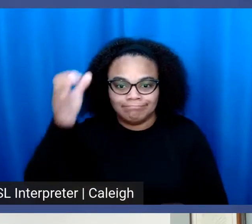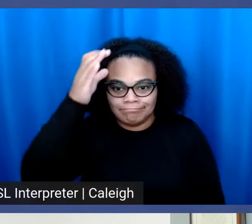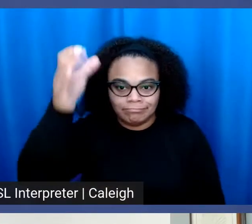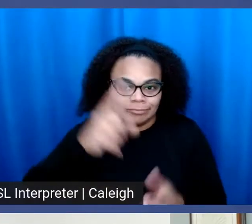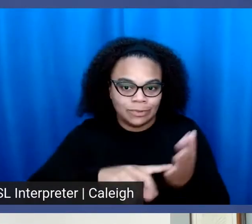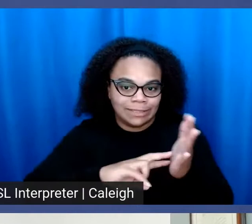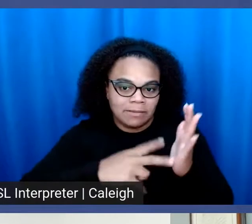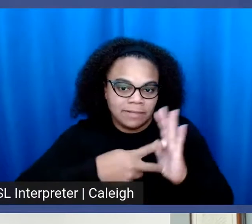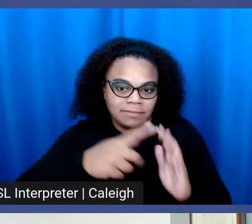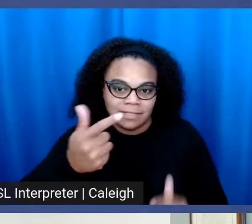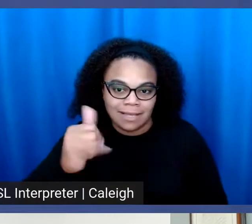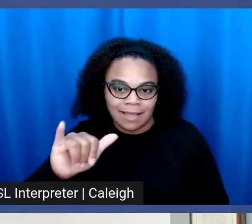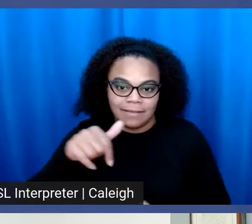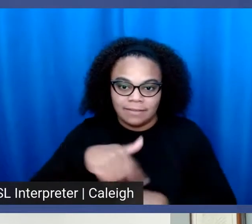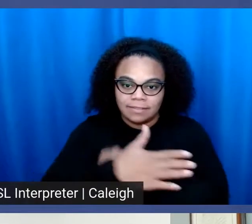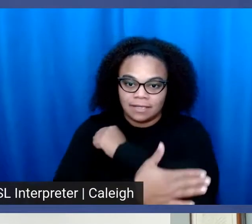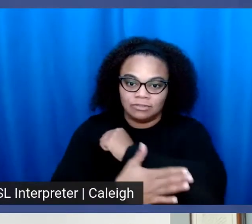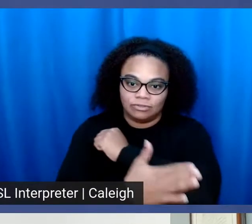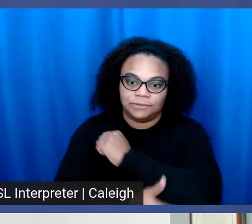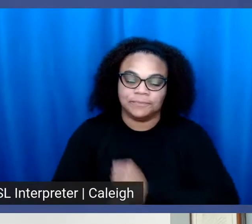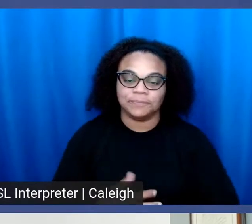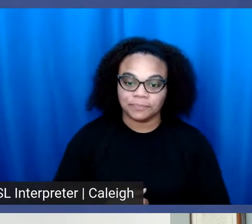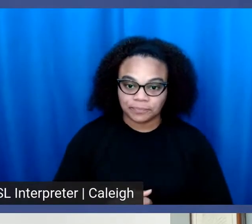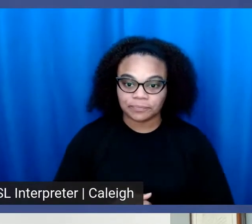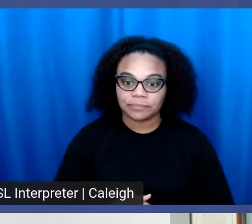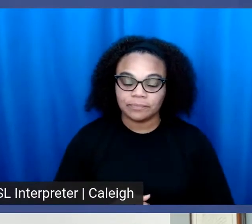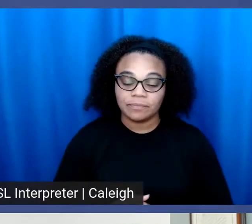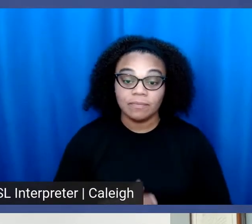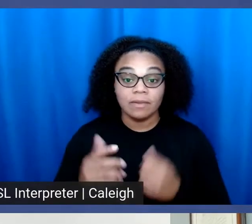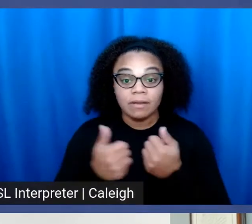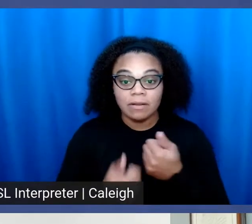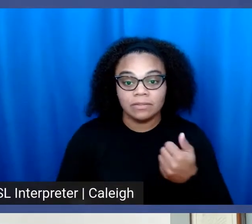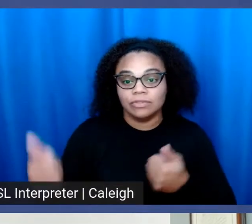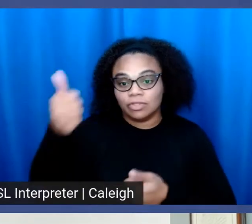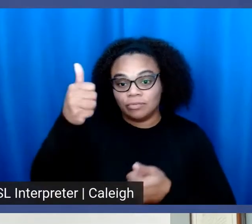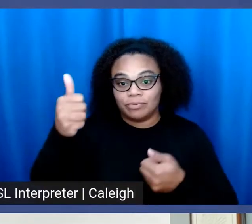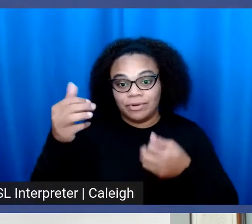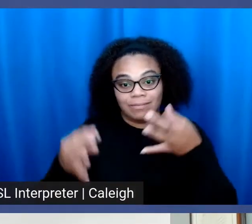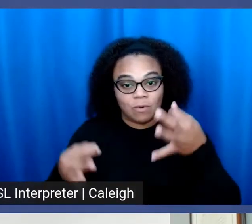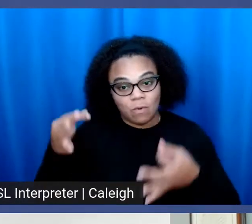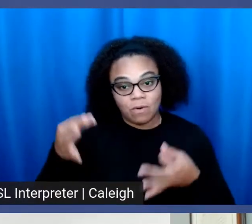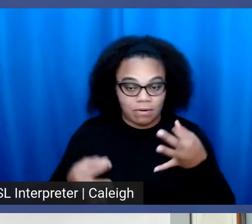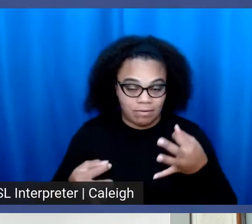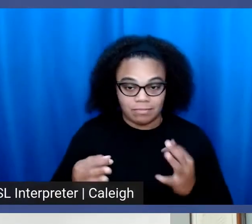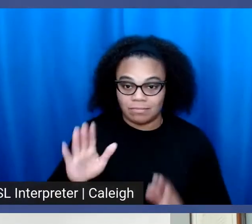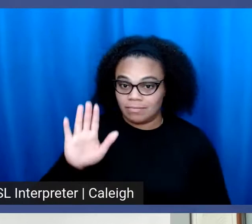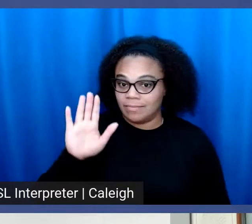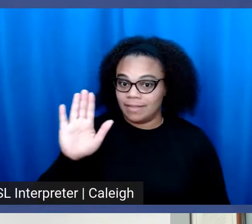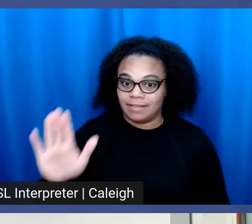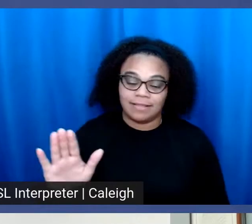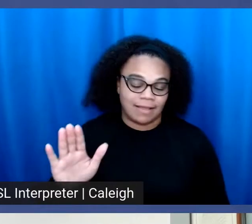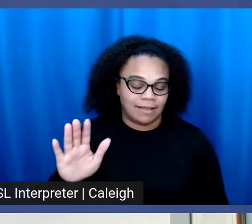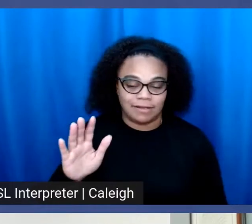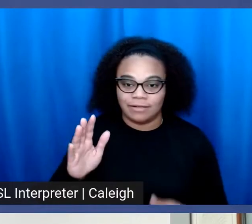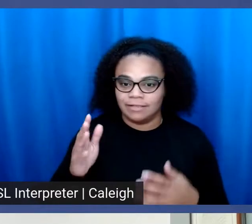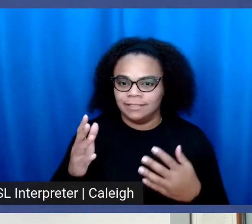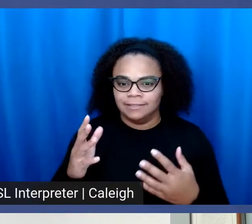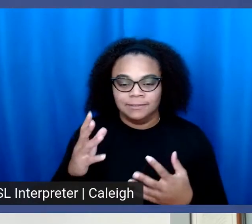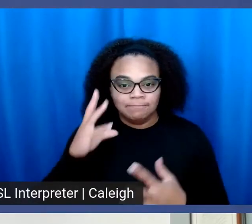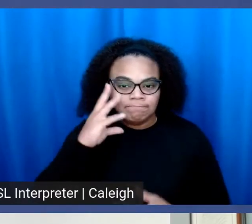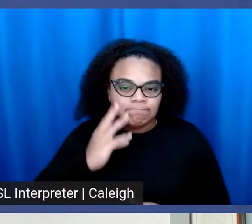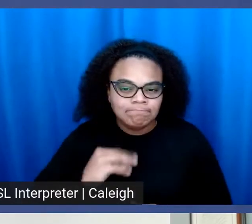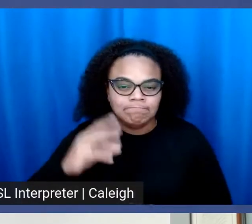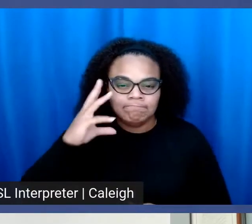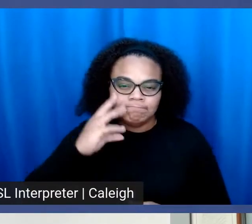gay in this country. The Supreme Court, in its long walk in the jurisprudential desert on